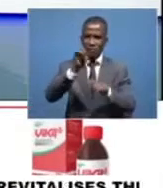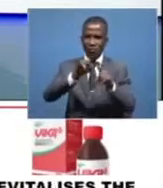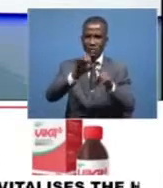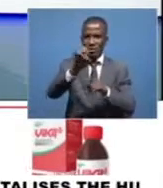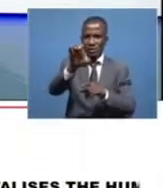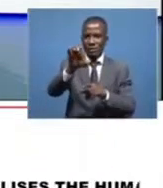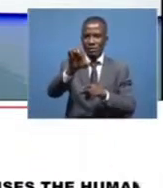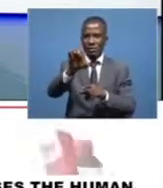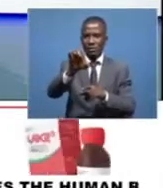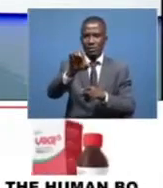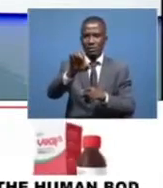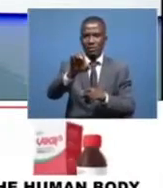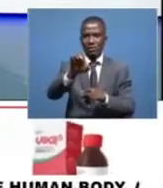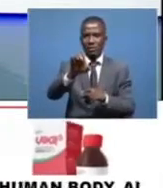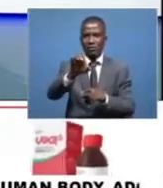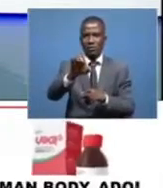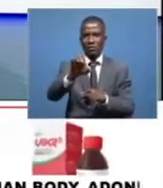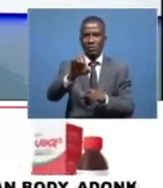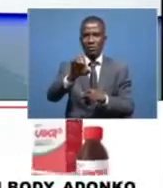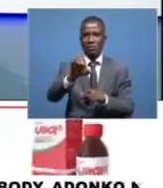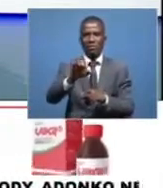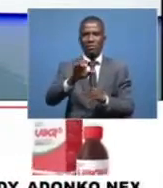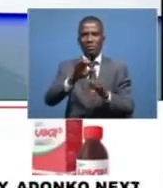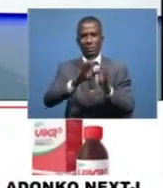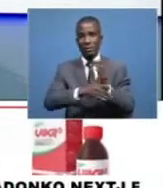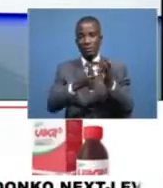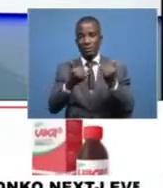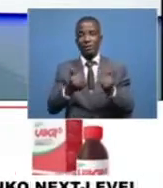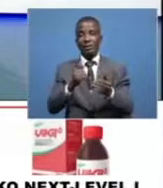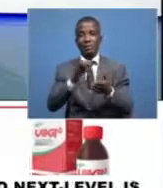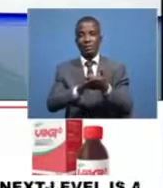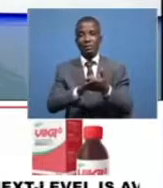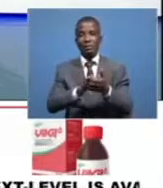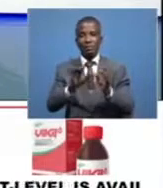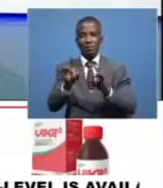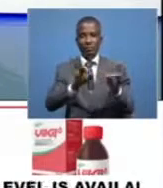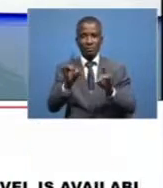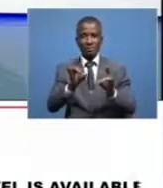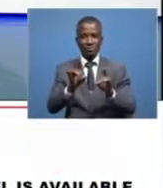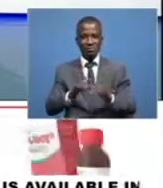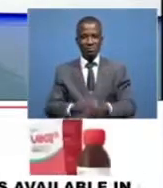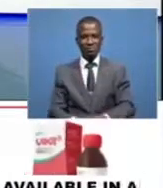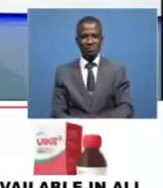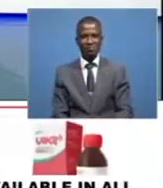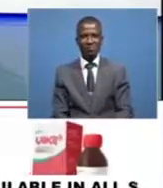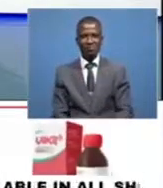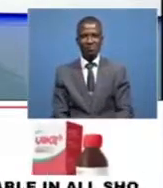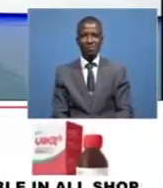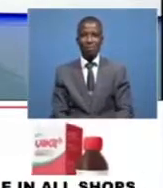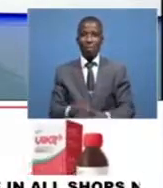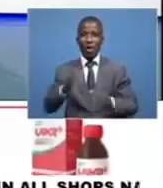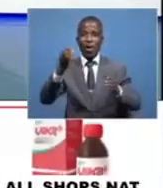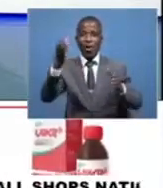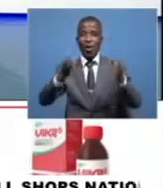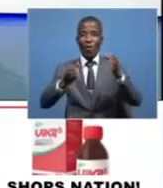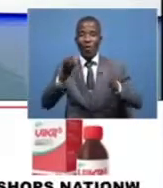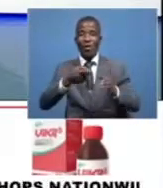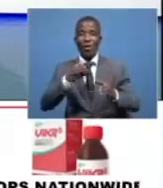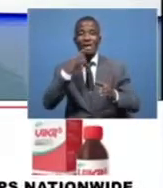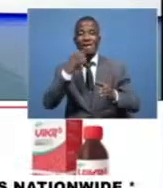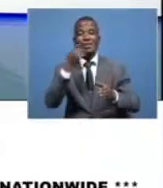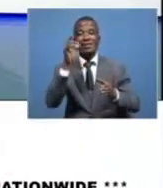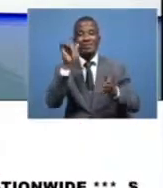the Electoral Commission. And that's what just happened. Right, but the Supreme Court has given indication that even